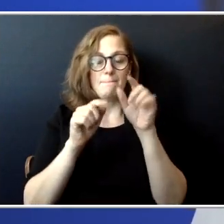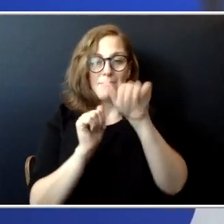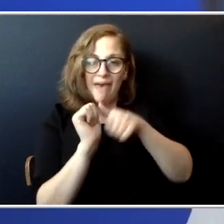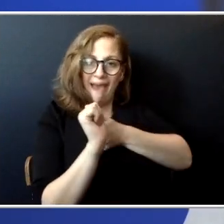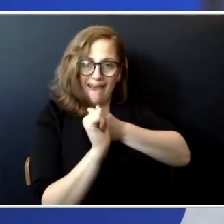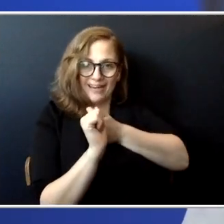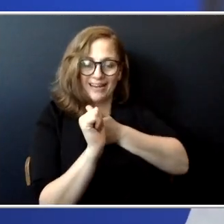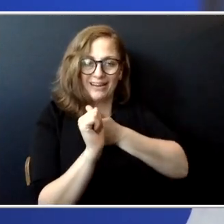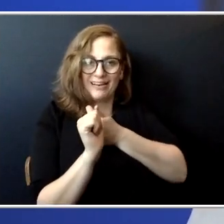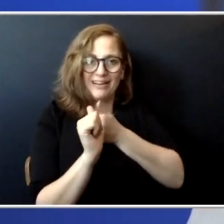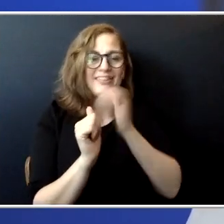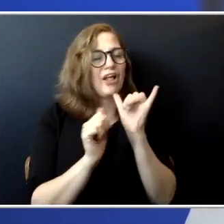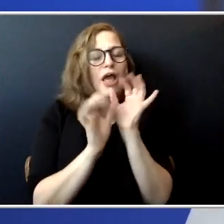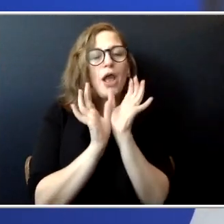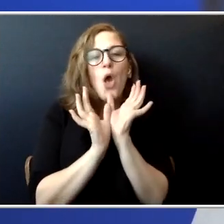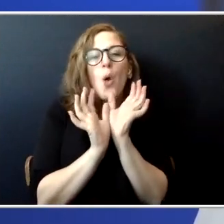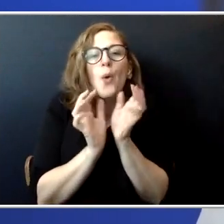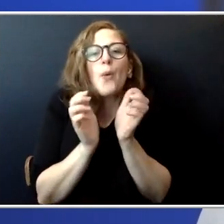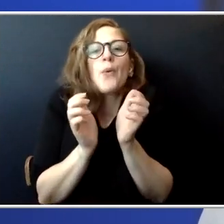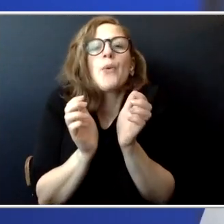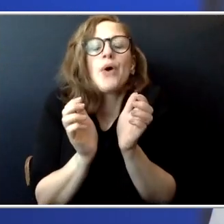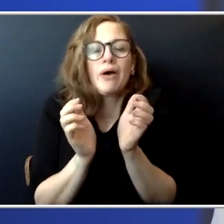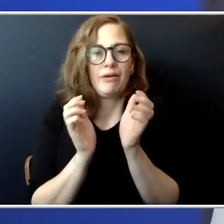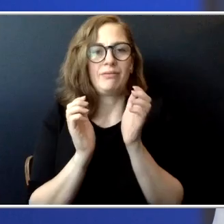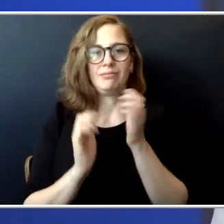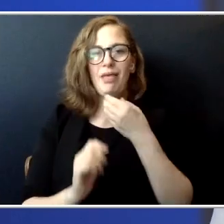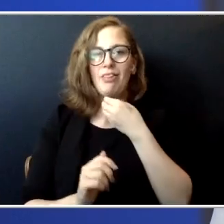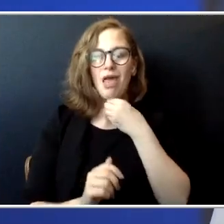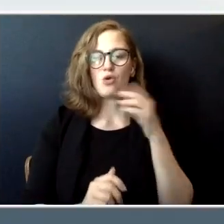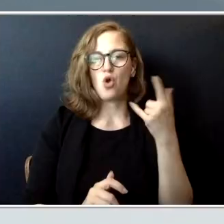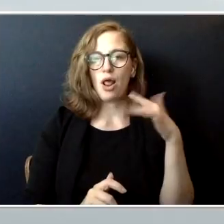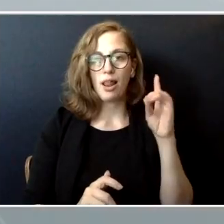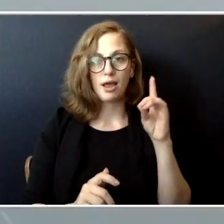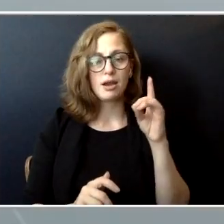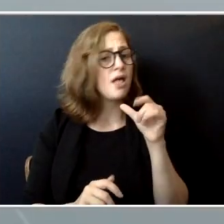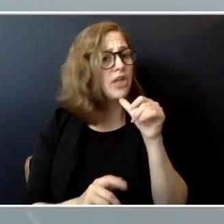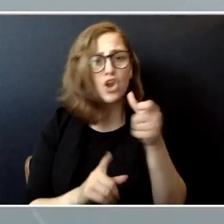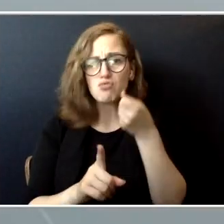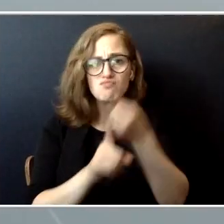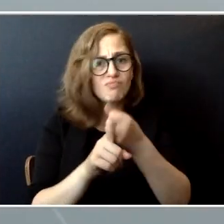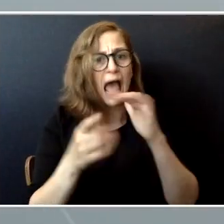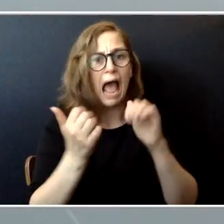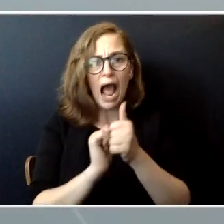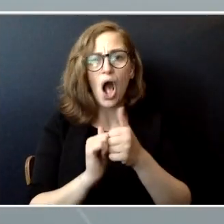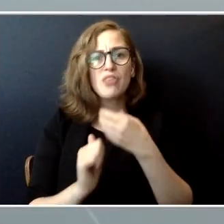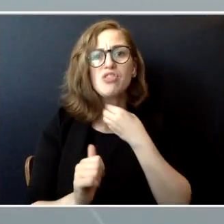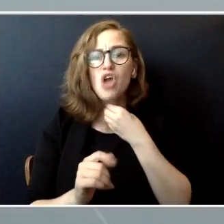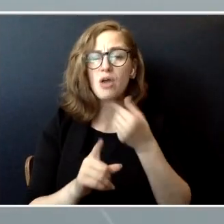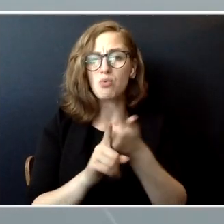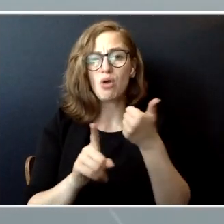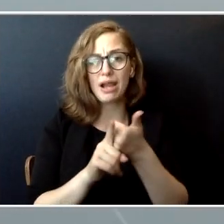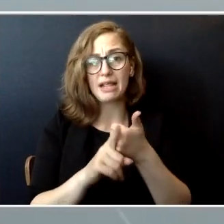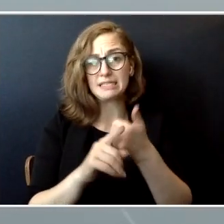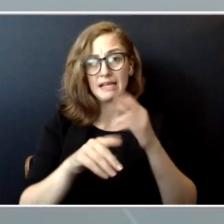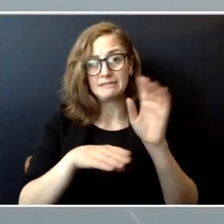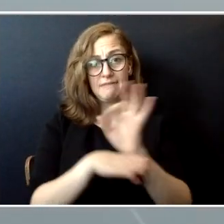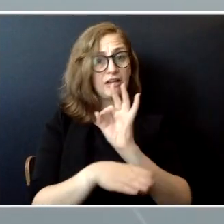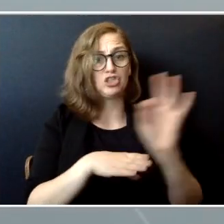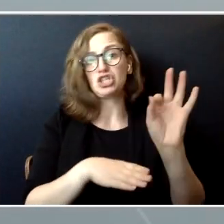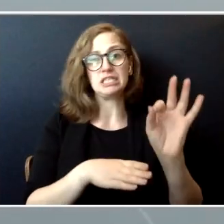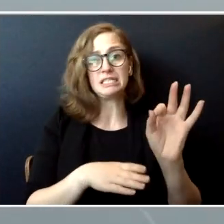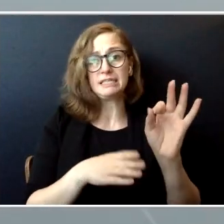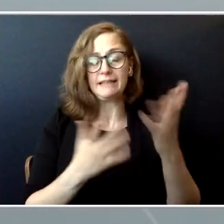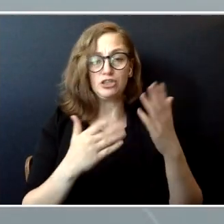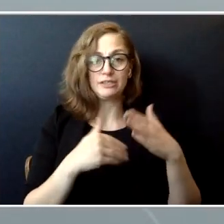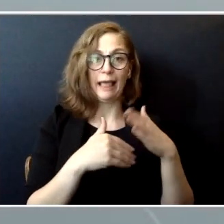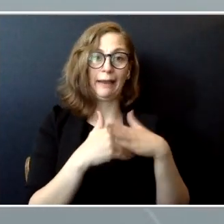gland. But they have nothing to do with the function of the thyroid gland itself. They're just sort of next door neighbors, as I like to say. And we have a nice picture up